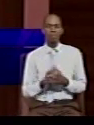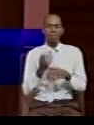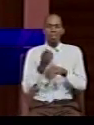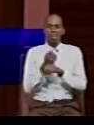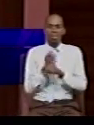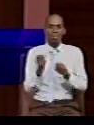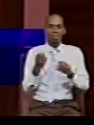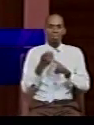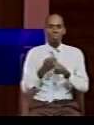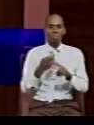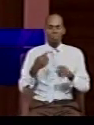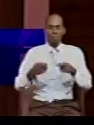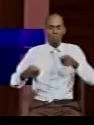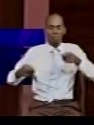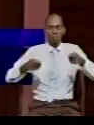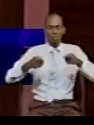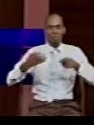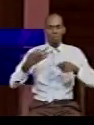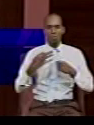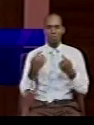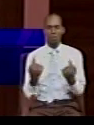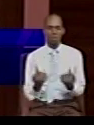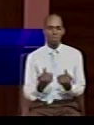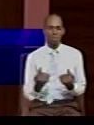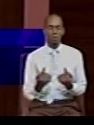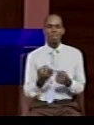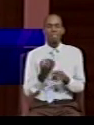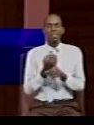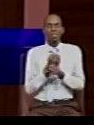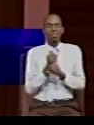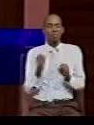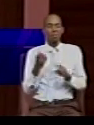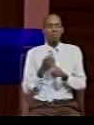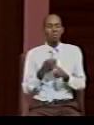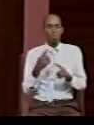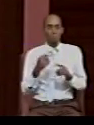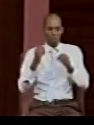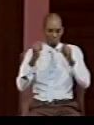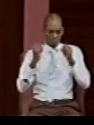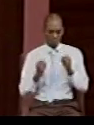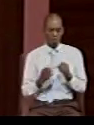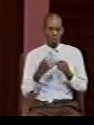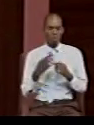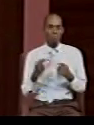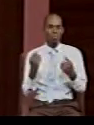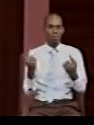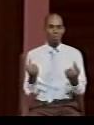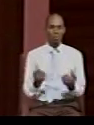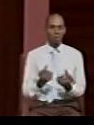salvation from the dominion of sin, salvation from the power of sin,